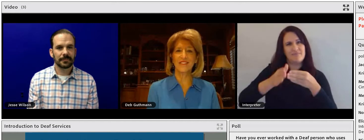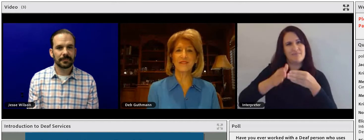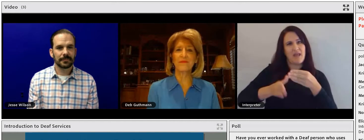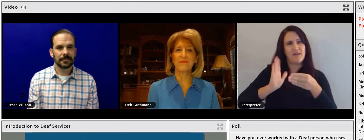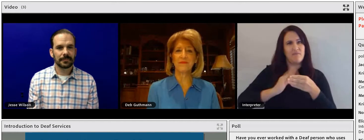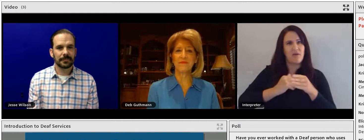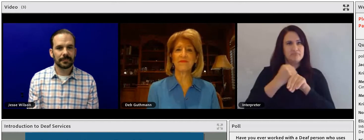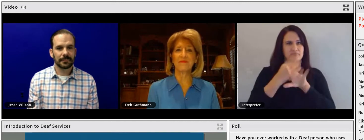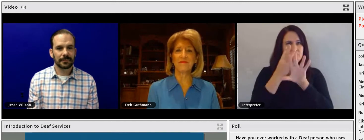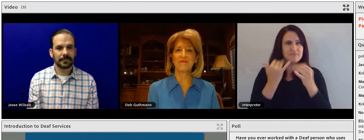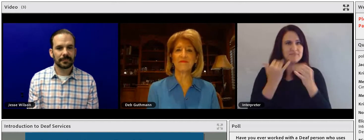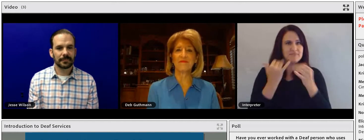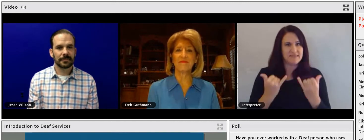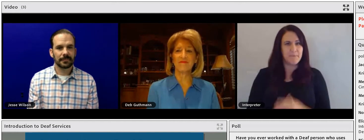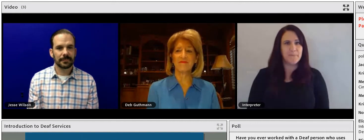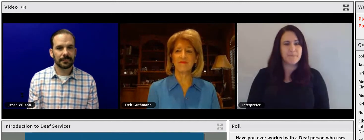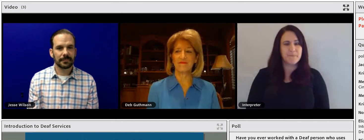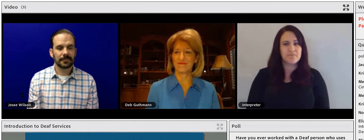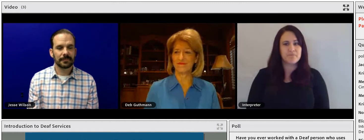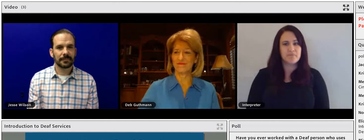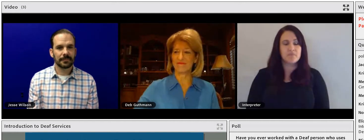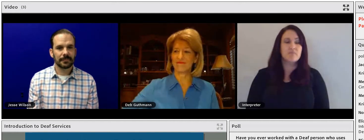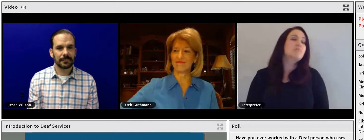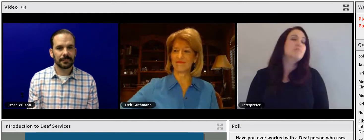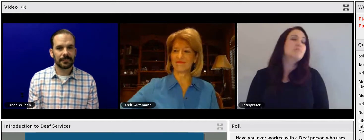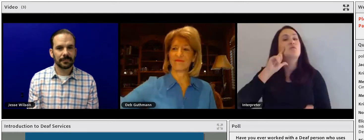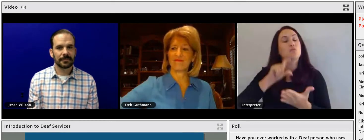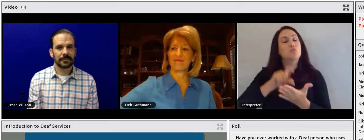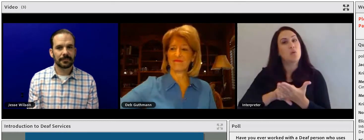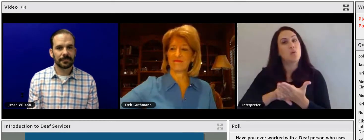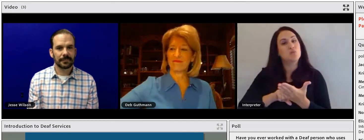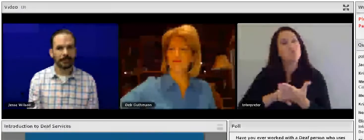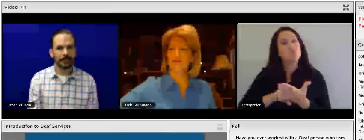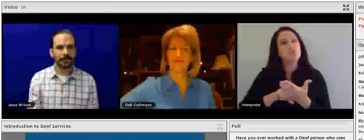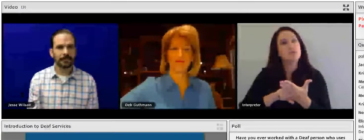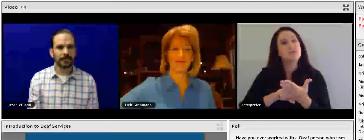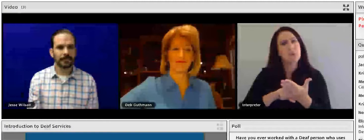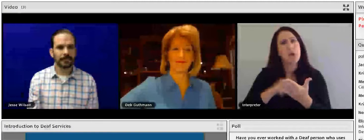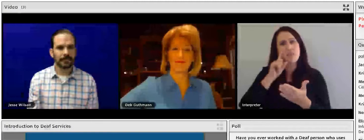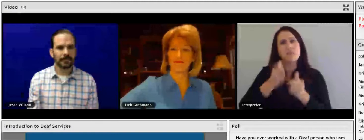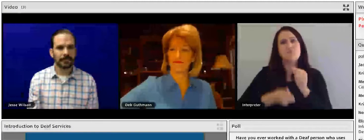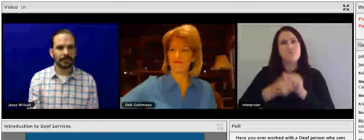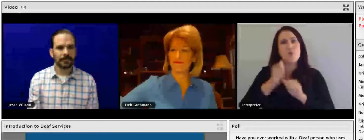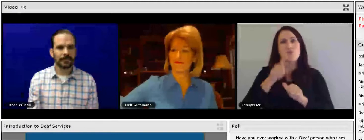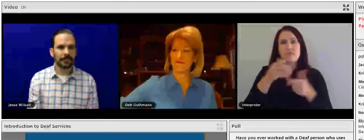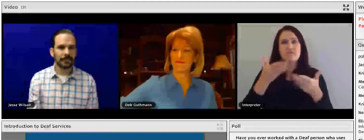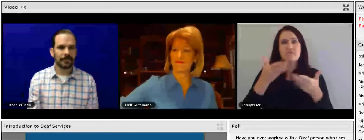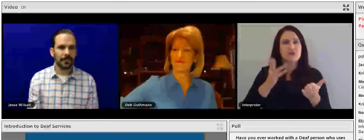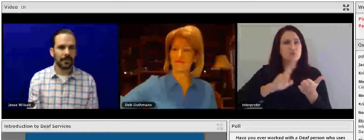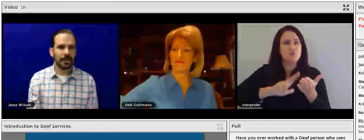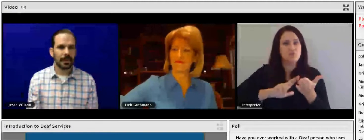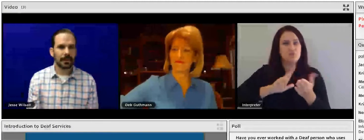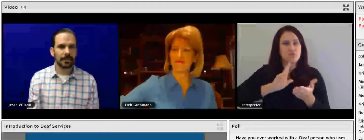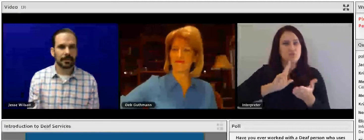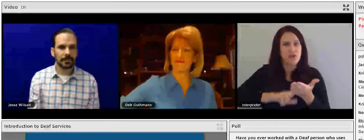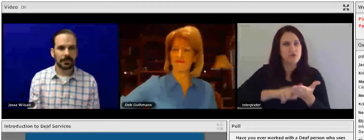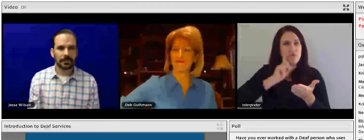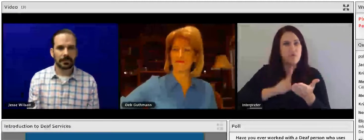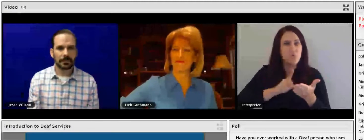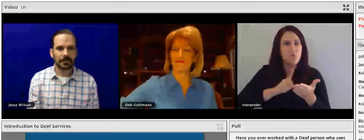together today. So you will see, and I think most of you have registered for a 4-part webinar